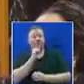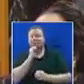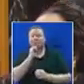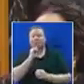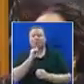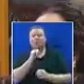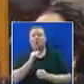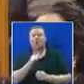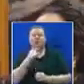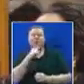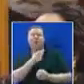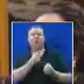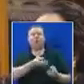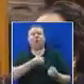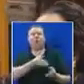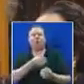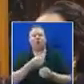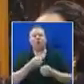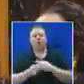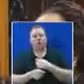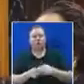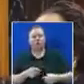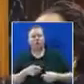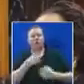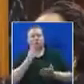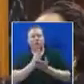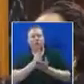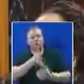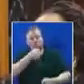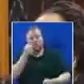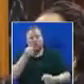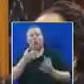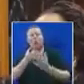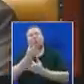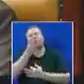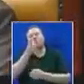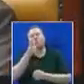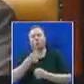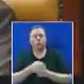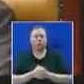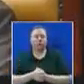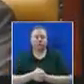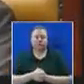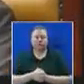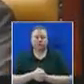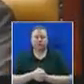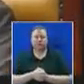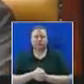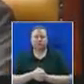aspersions on the president. So he must withdraw, Chair, through you. Thank you.